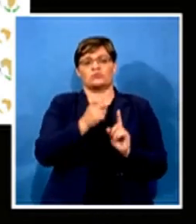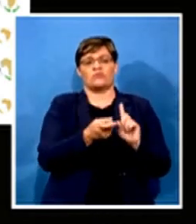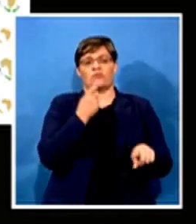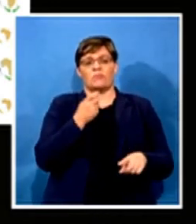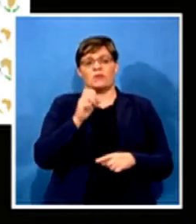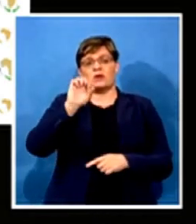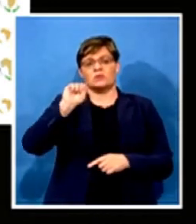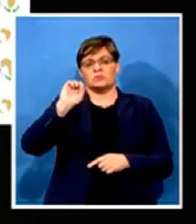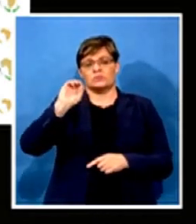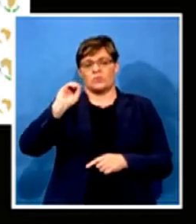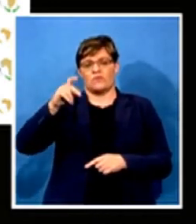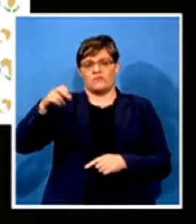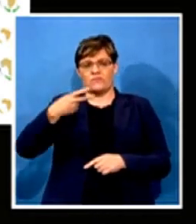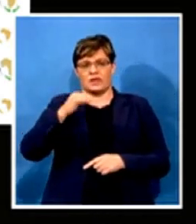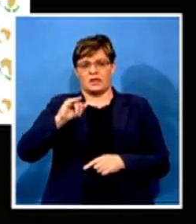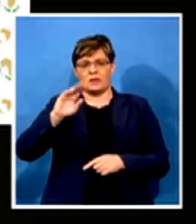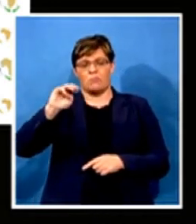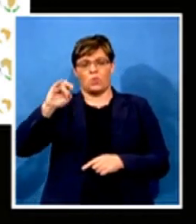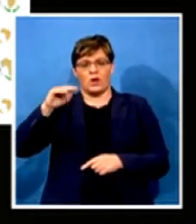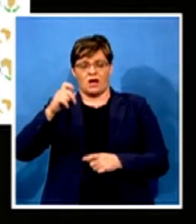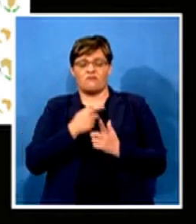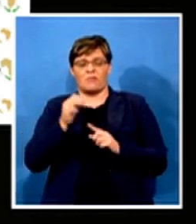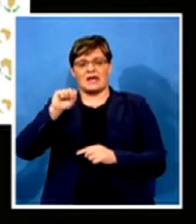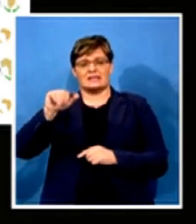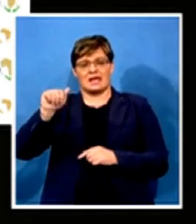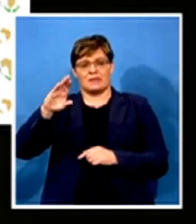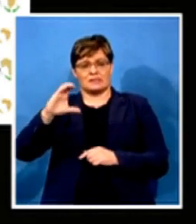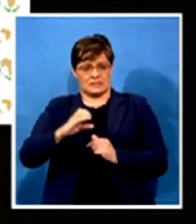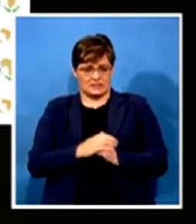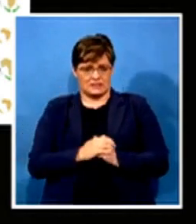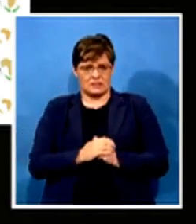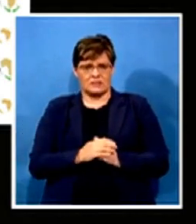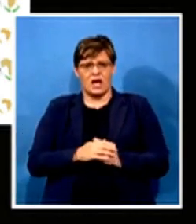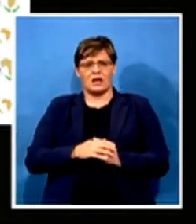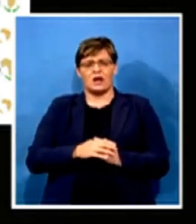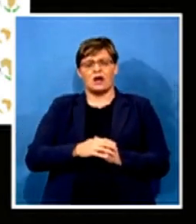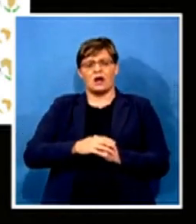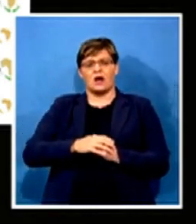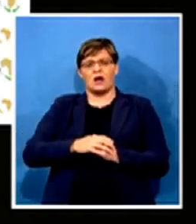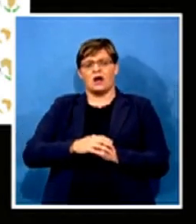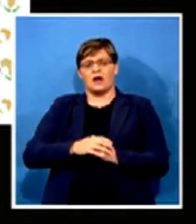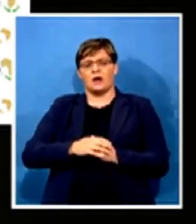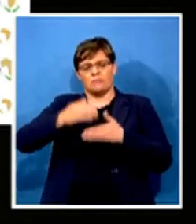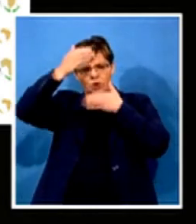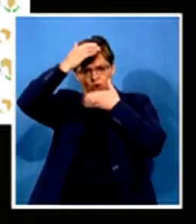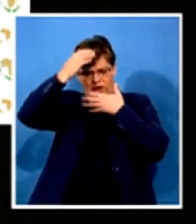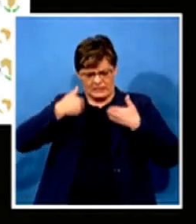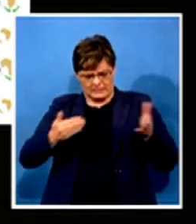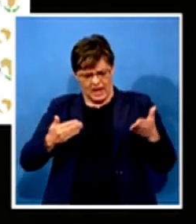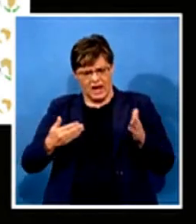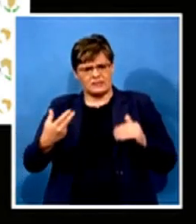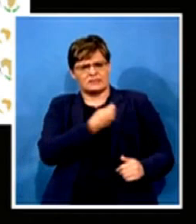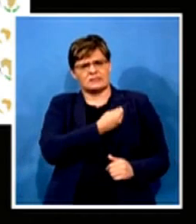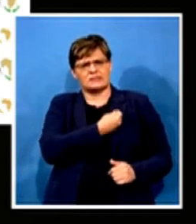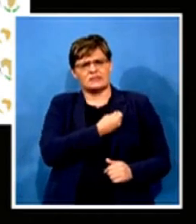SABC. She also has a question about Morocco starting the vaccination and for you to share information on that, which you